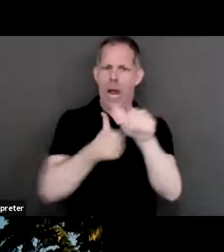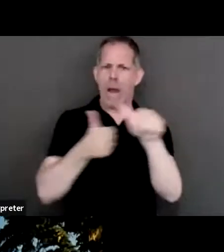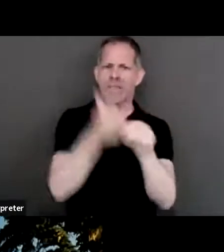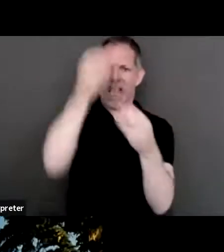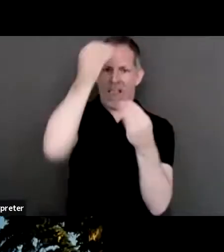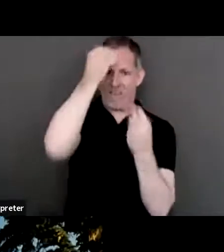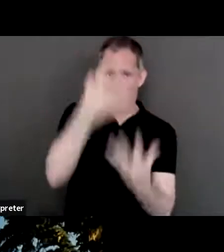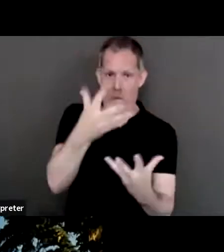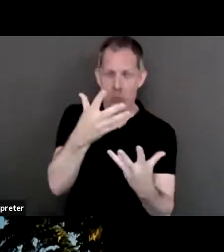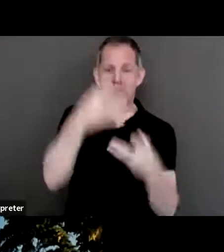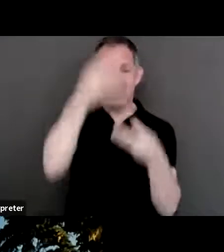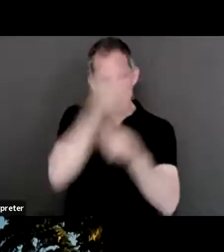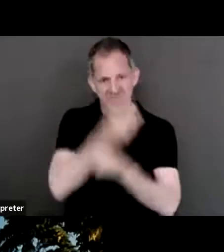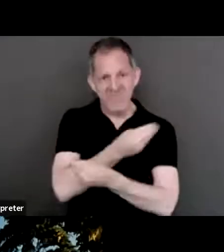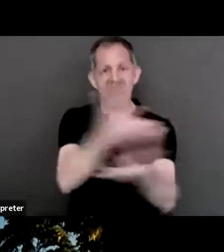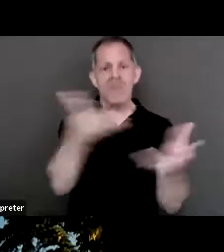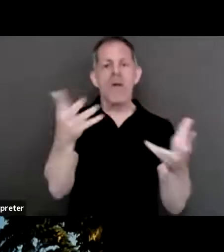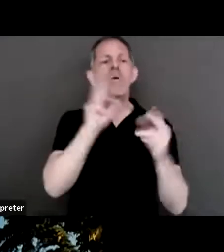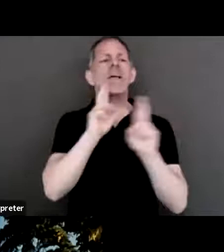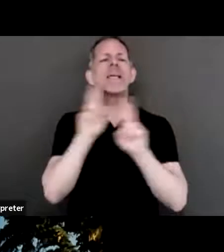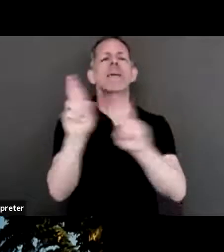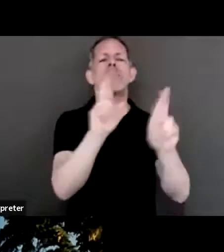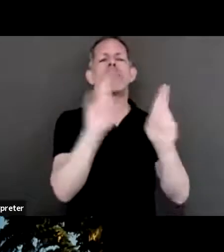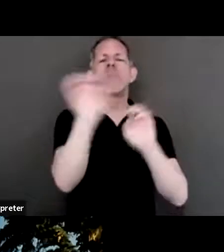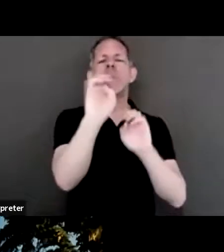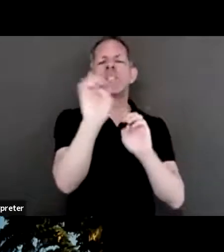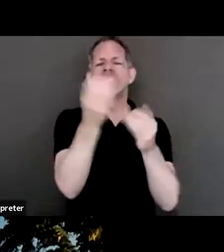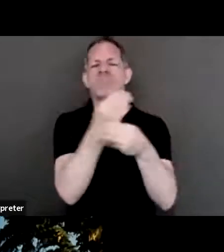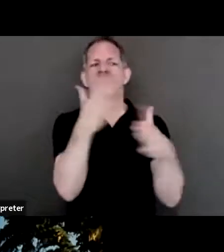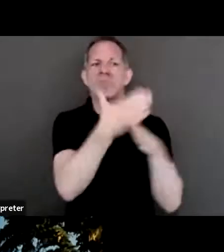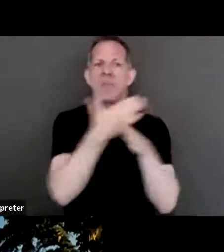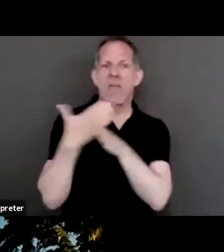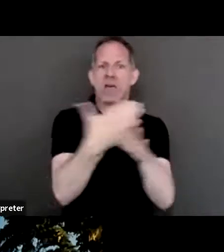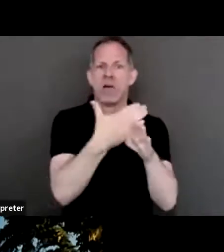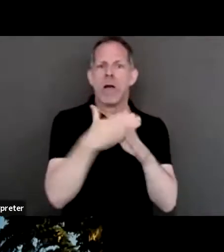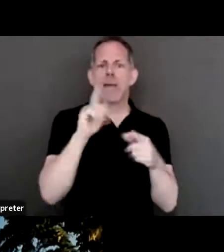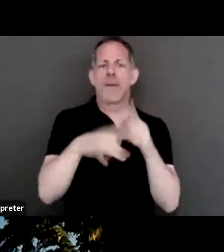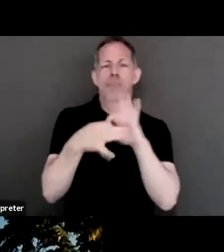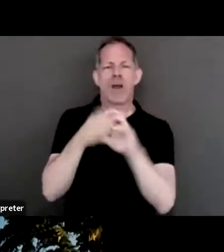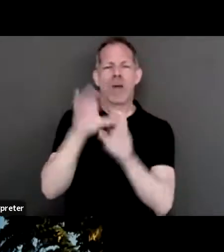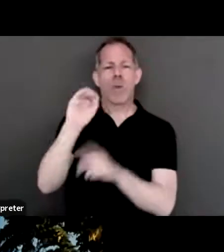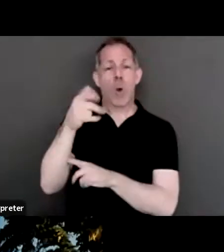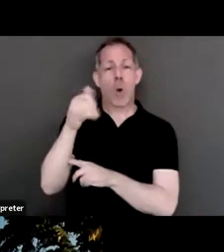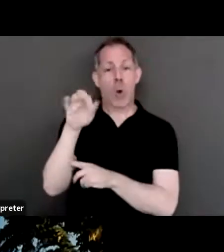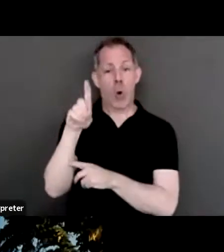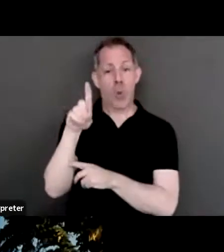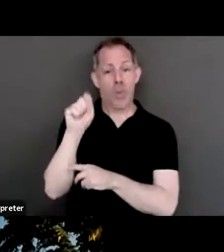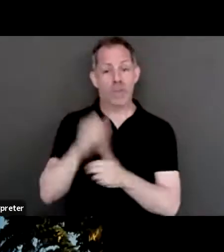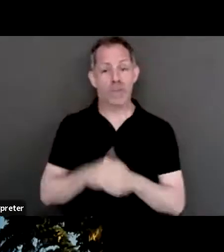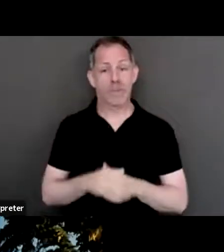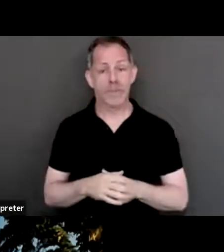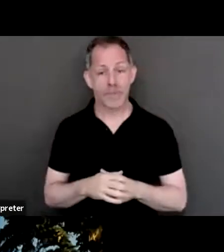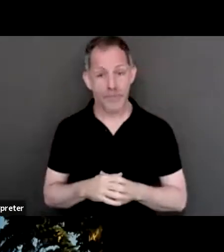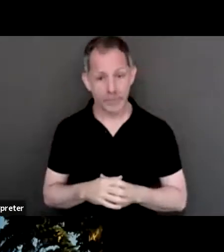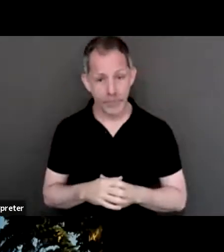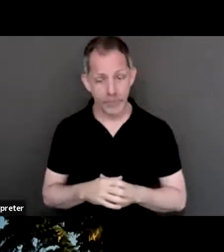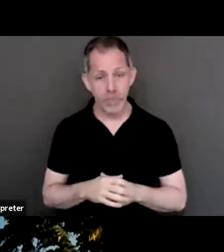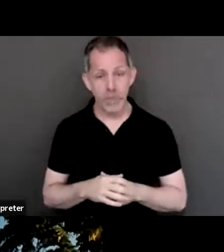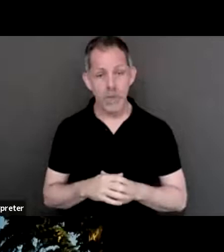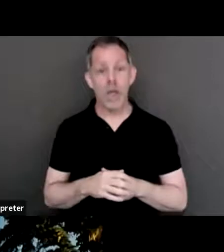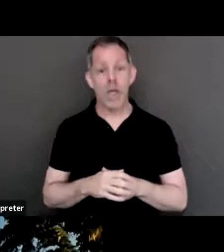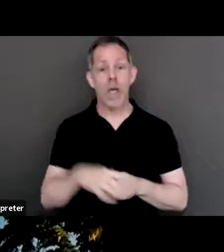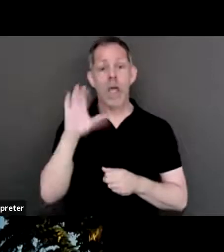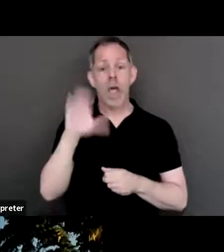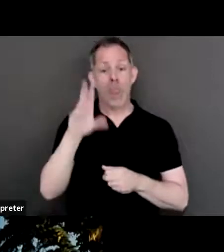to the deployment of naloxone. Naloxone is the drug we administer to block opioids' effect and thereby reverse